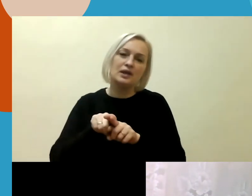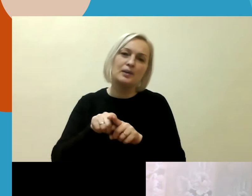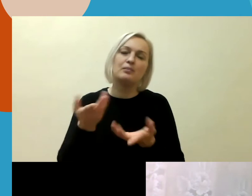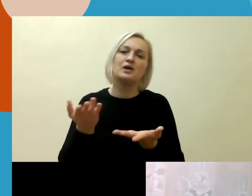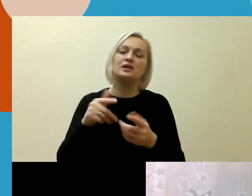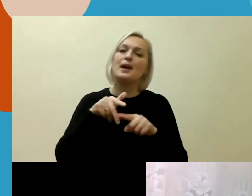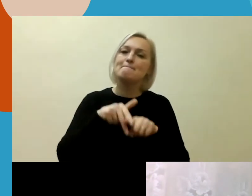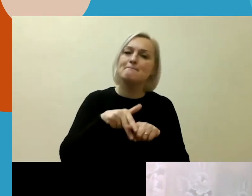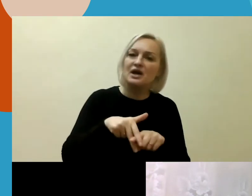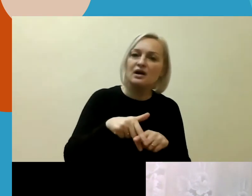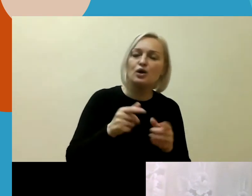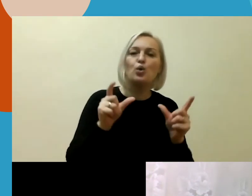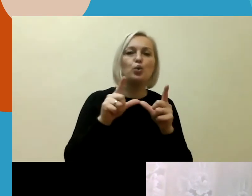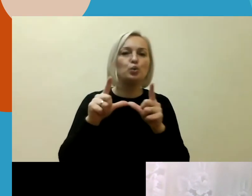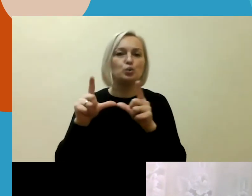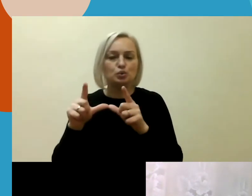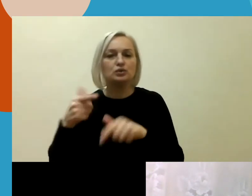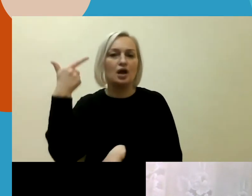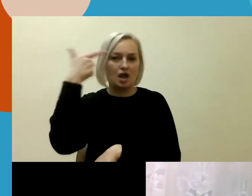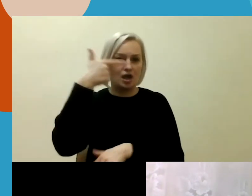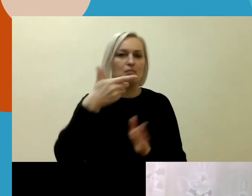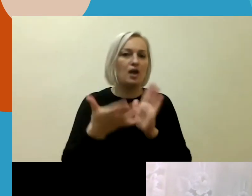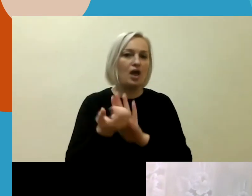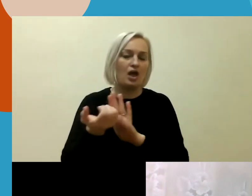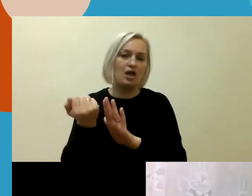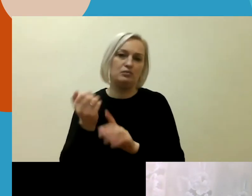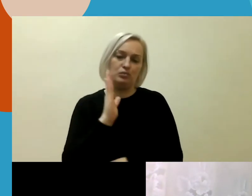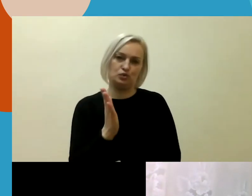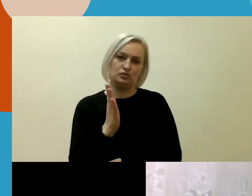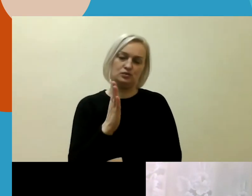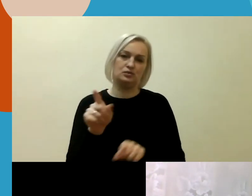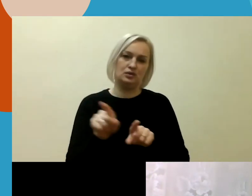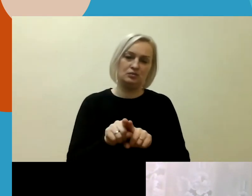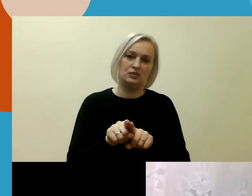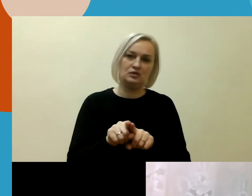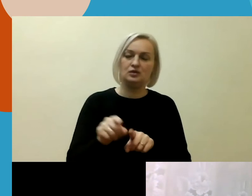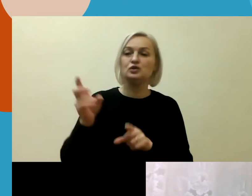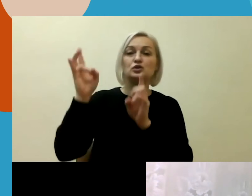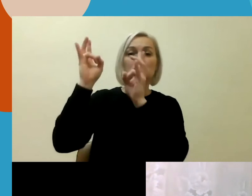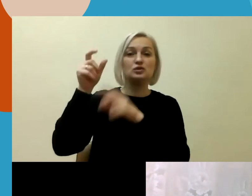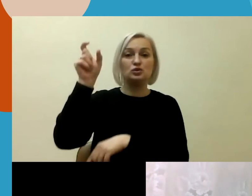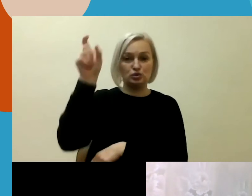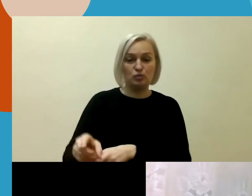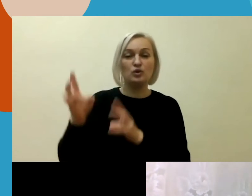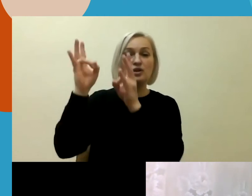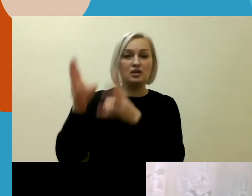knowledge. They will engage in various practical tasks.